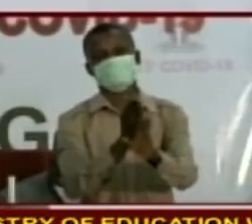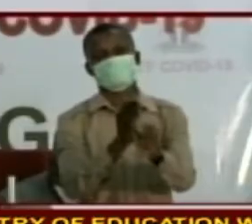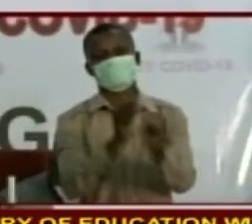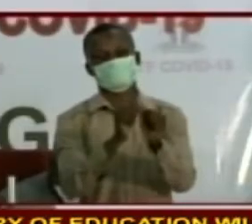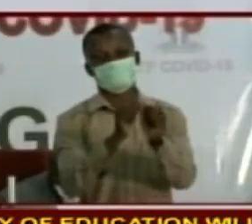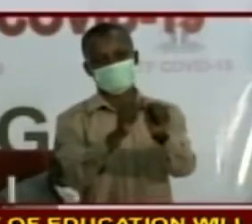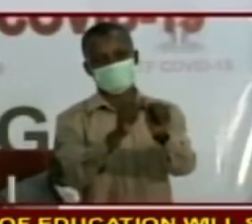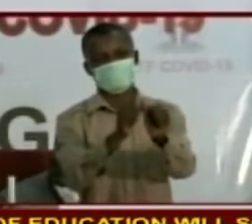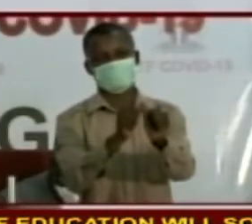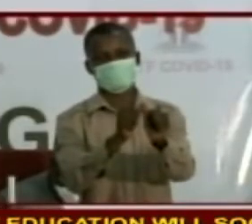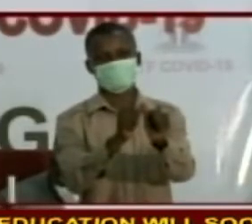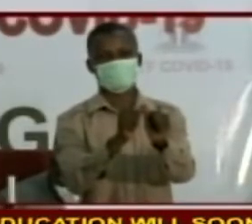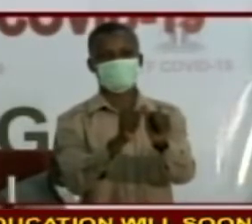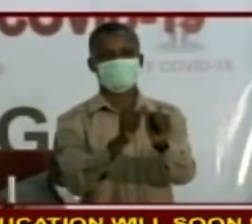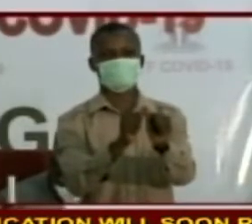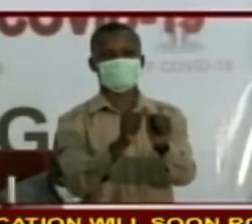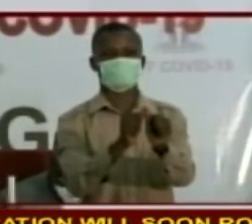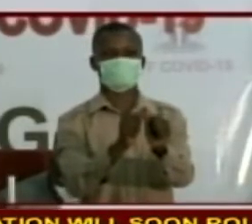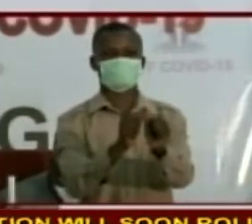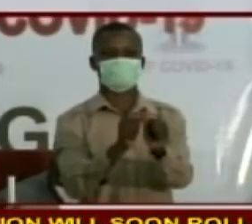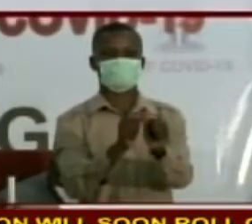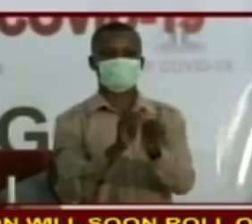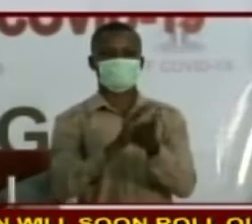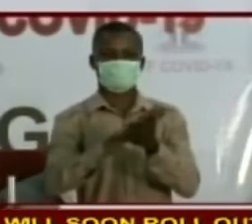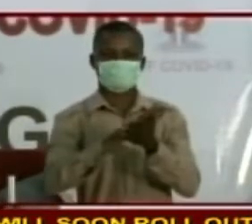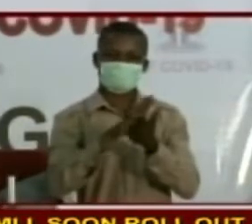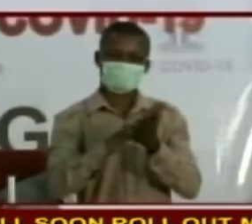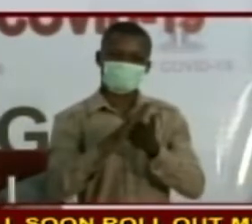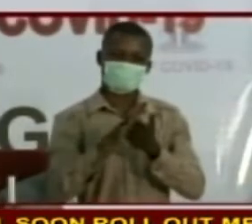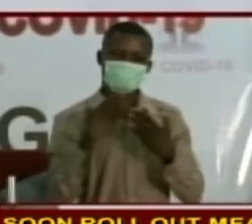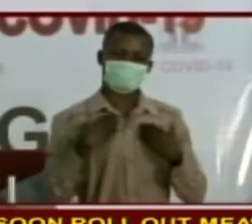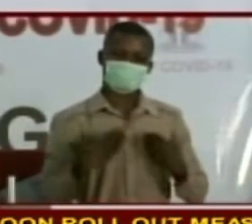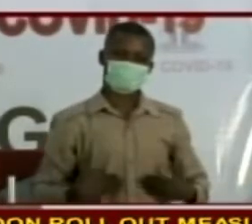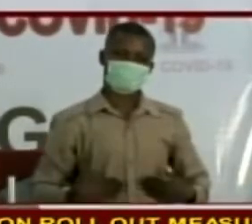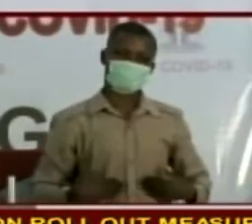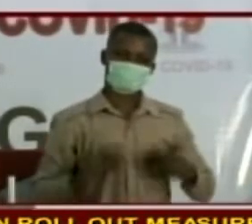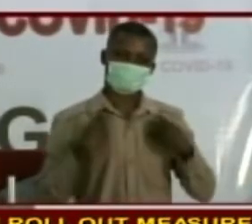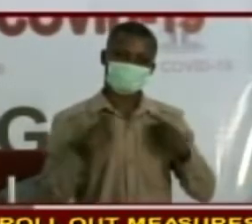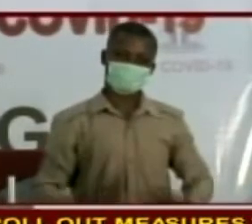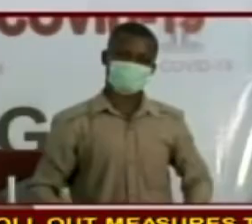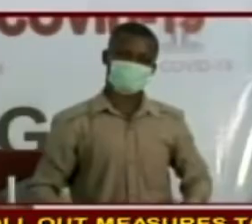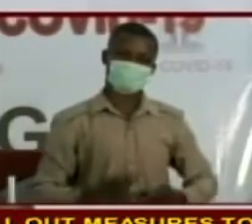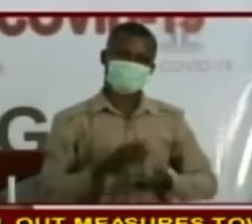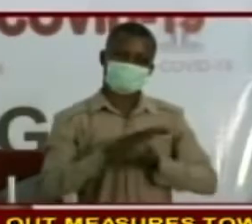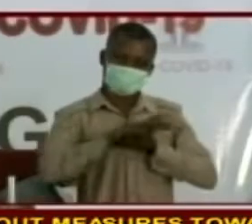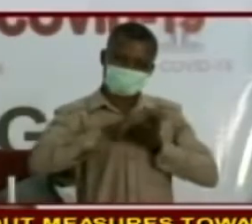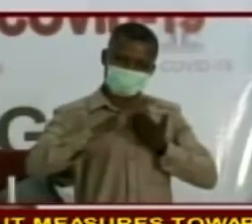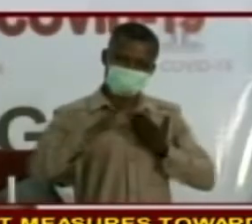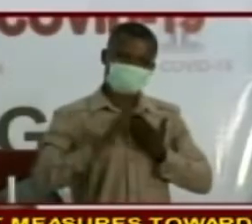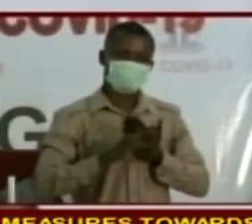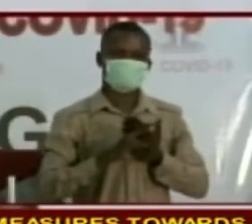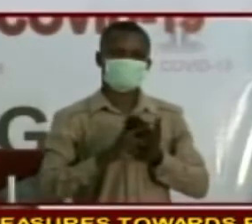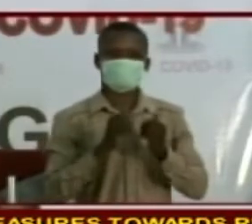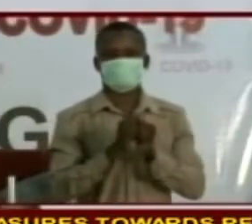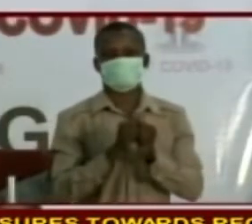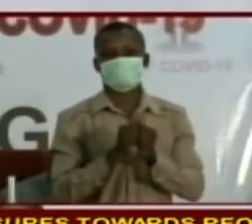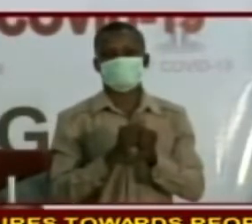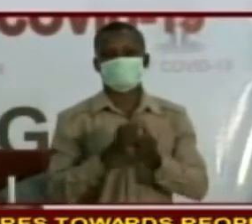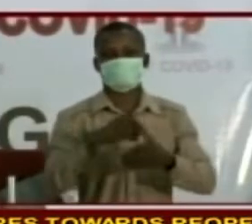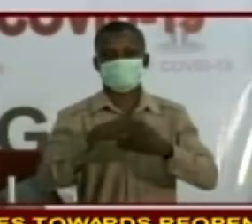maintain the hygiene, both personal hygiene and respiratory hygiene.